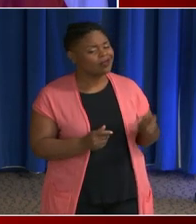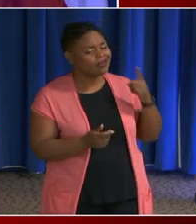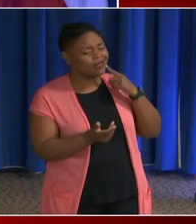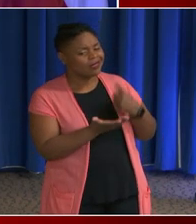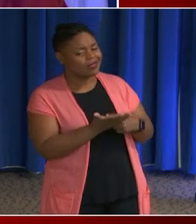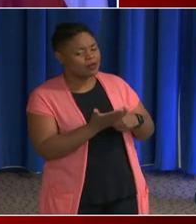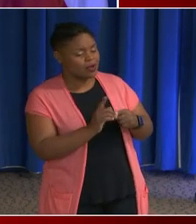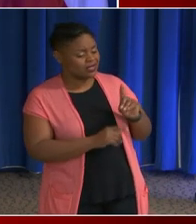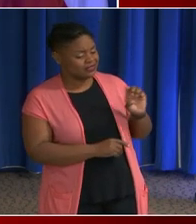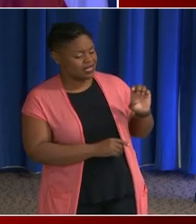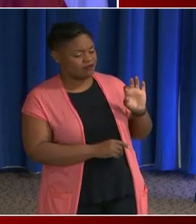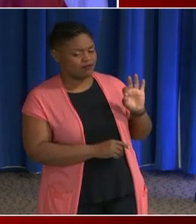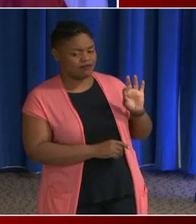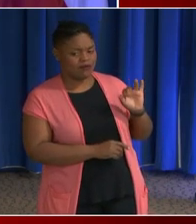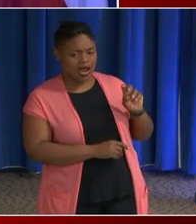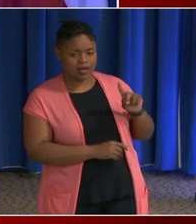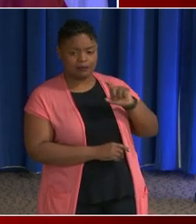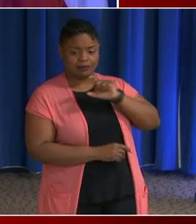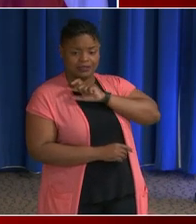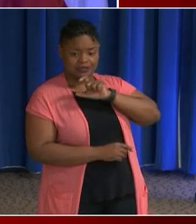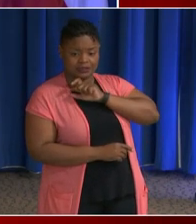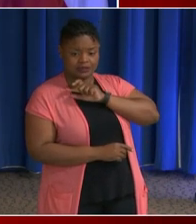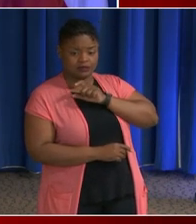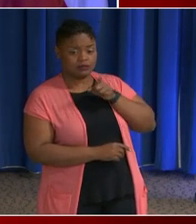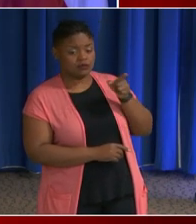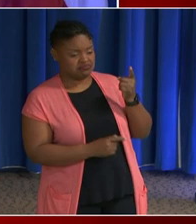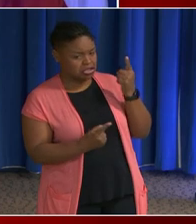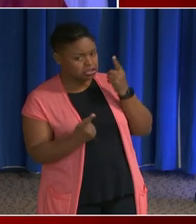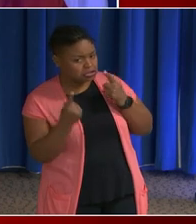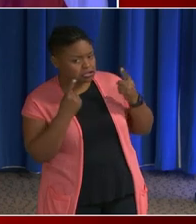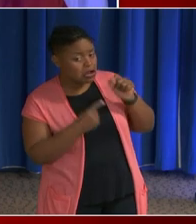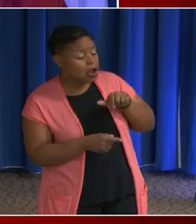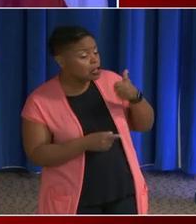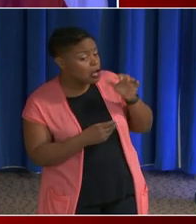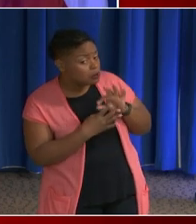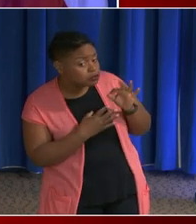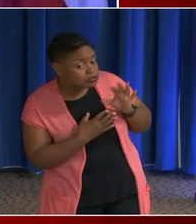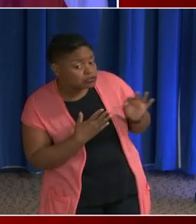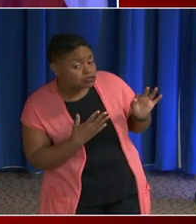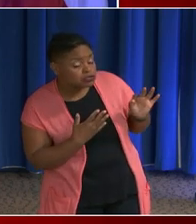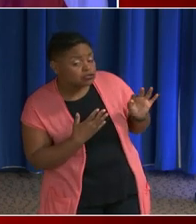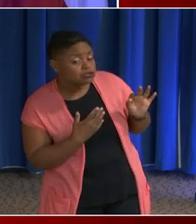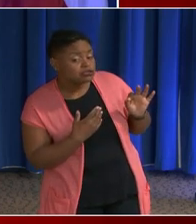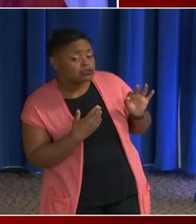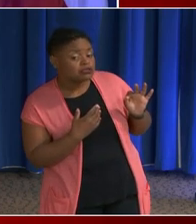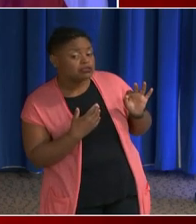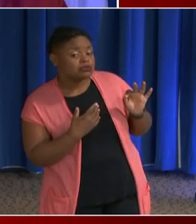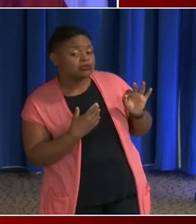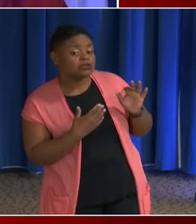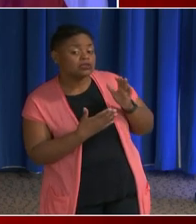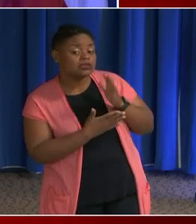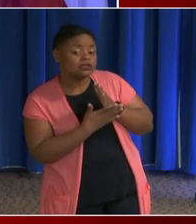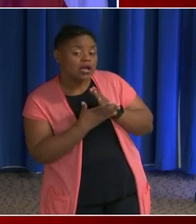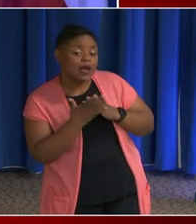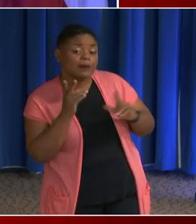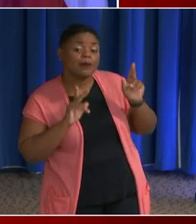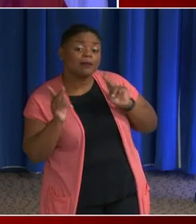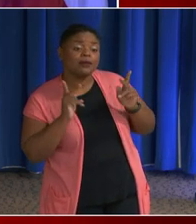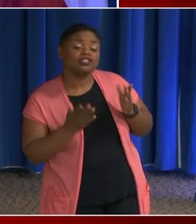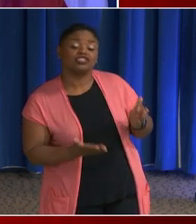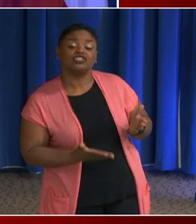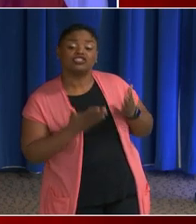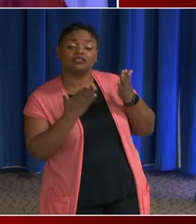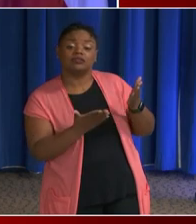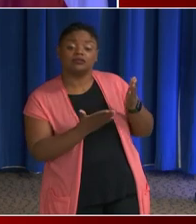conversation, you're going to be looking at alternatives. What I think part of that conversation is taking money from the police to fund those alternatives. Is that something you're